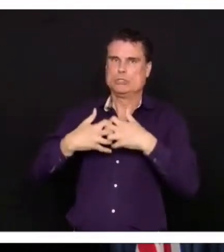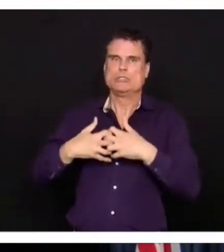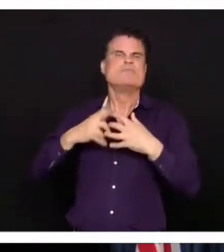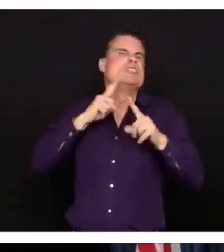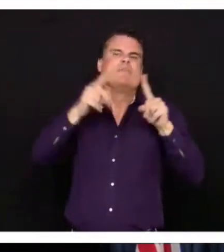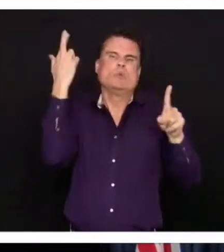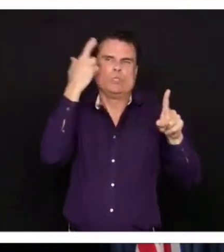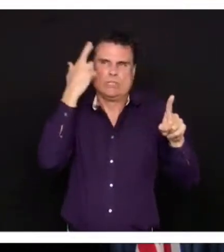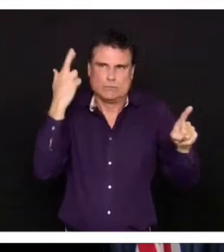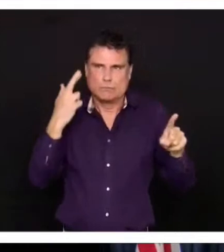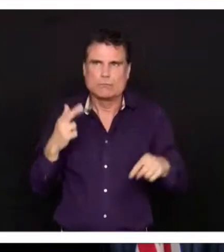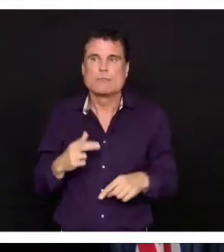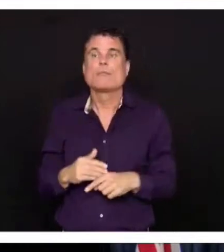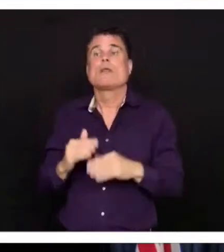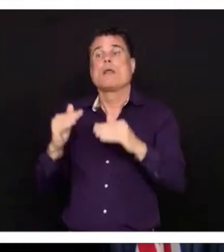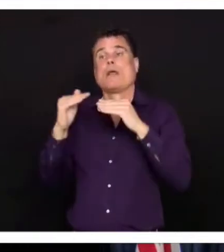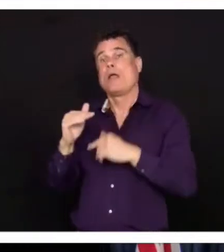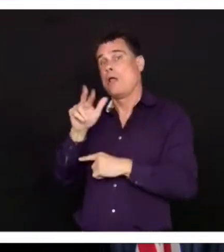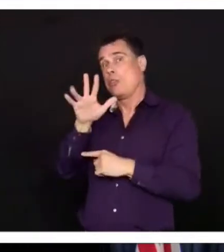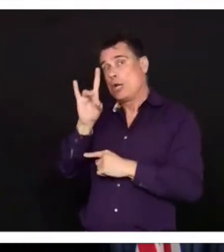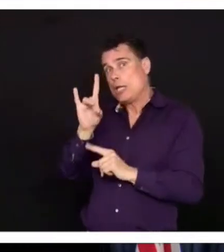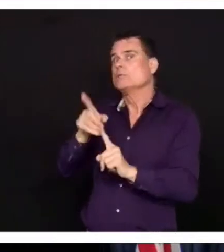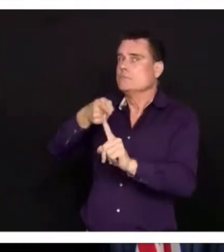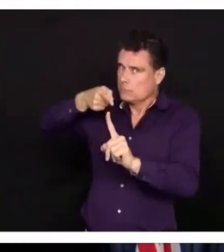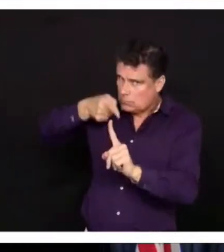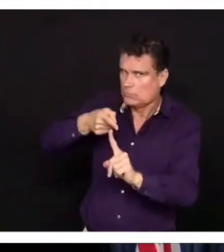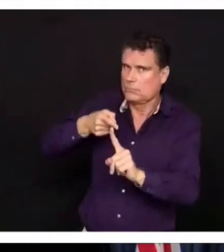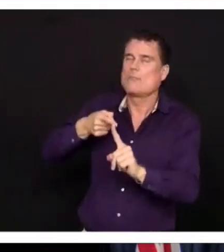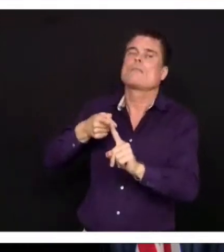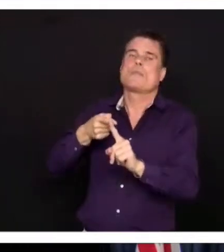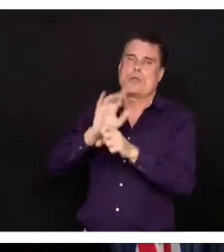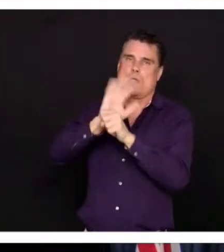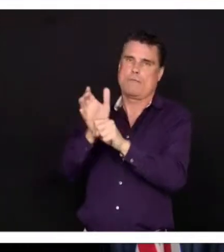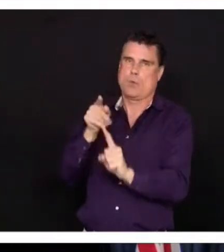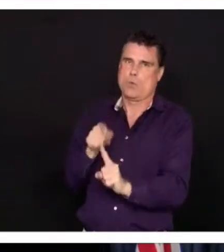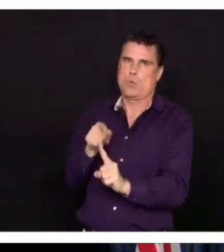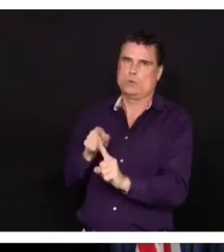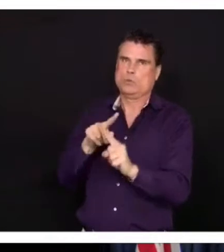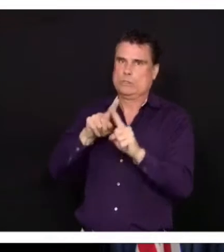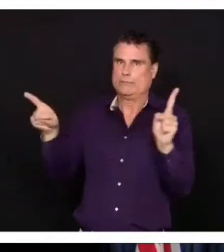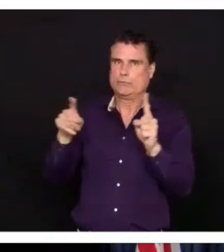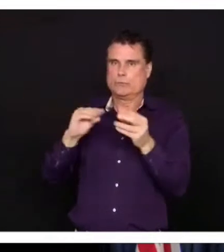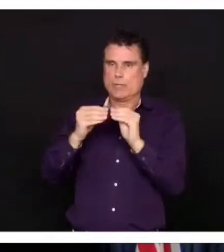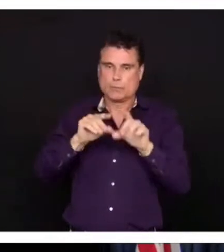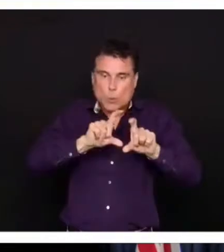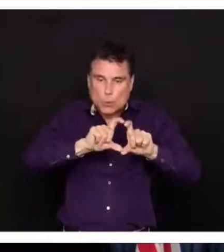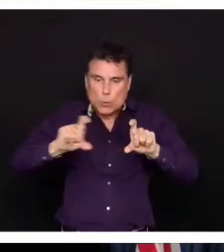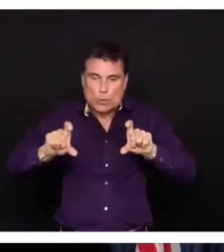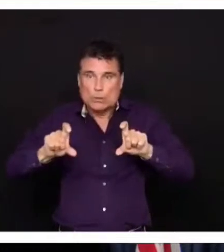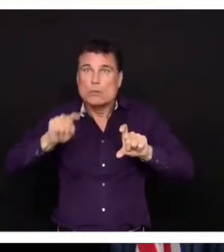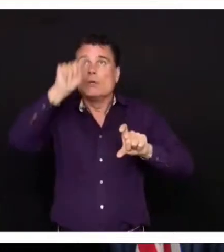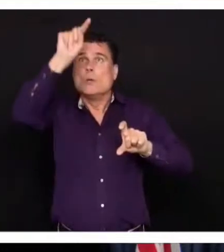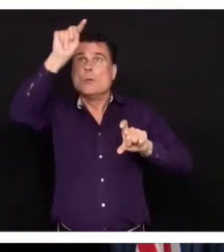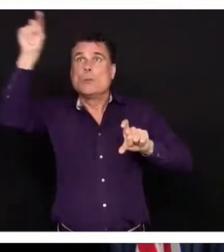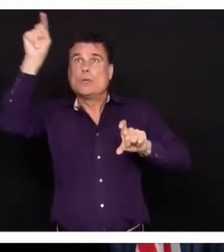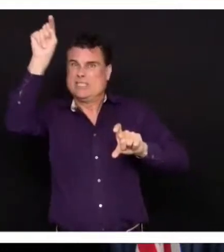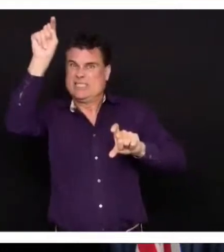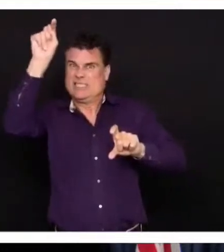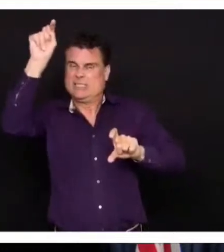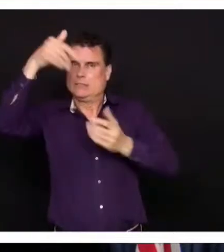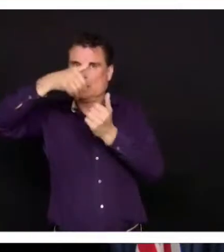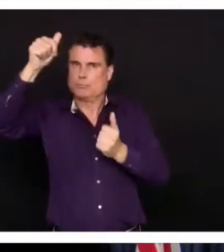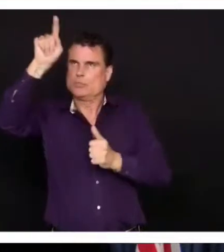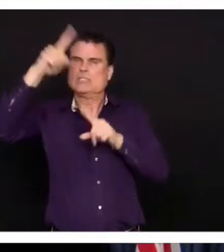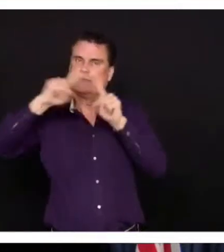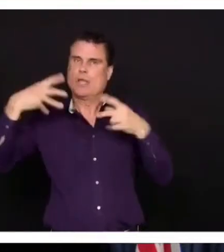infection from COVID-19, and we intend to continue to do so. So what are the key findings? That we've carefully reviewed